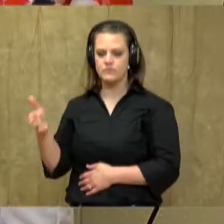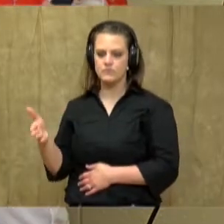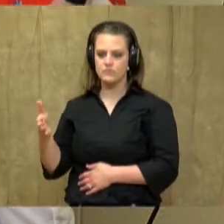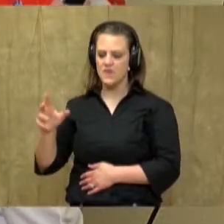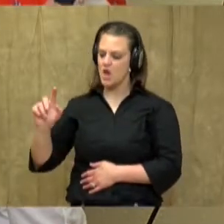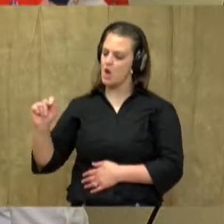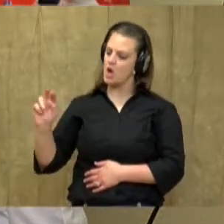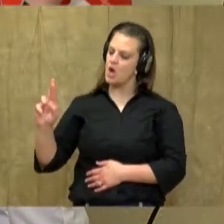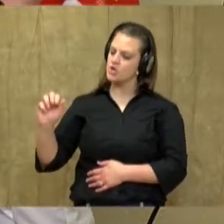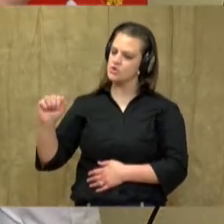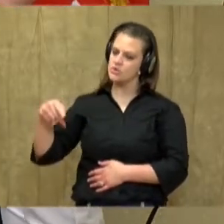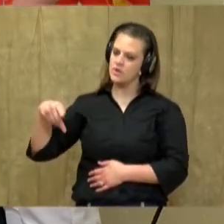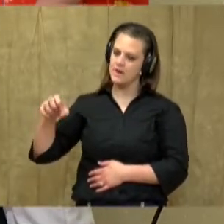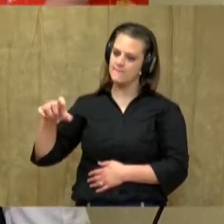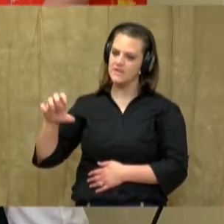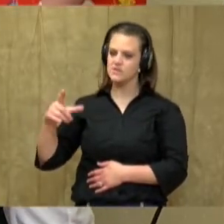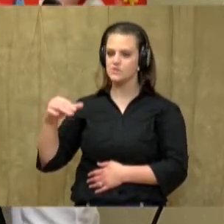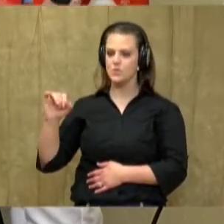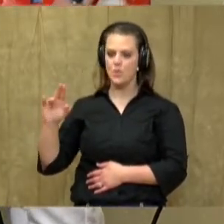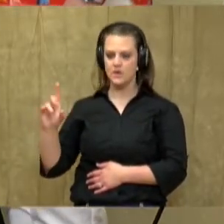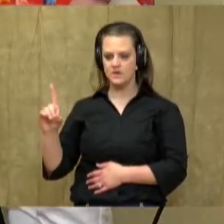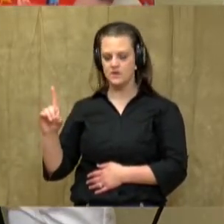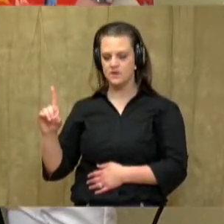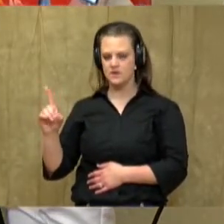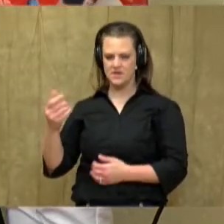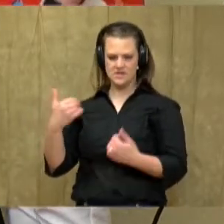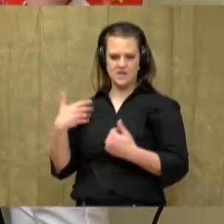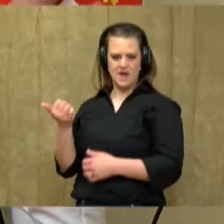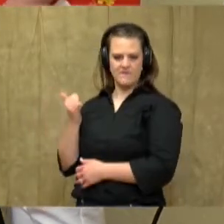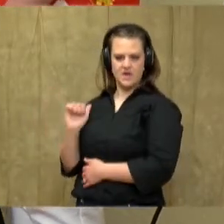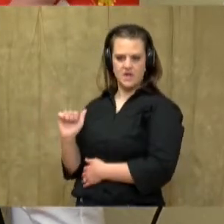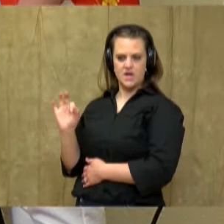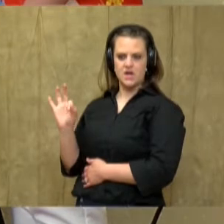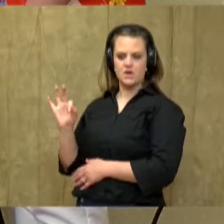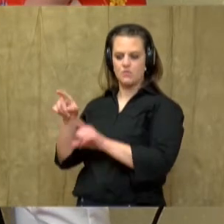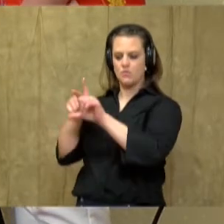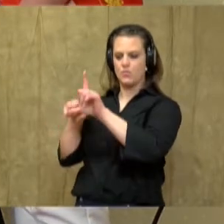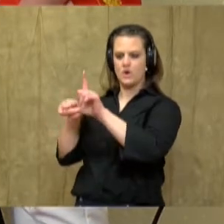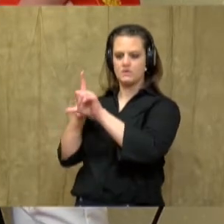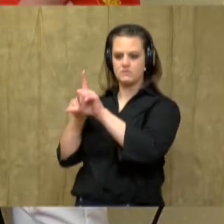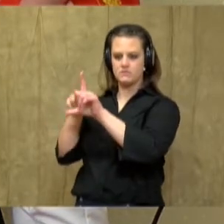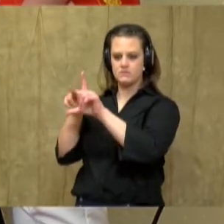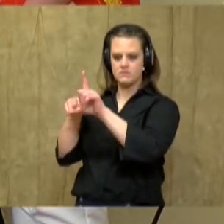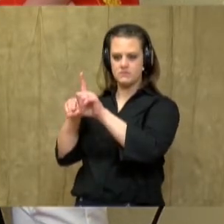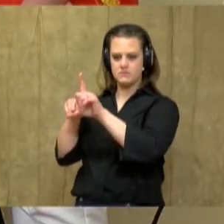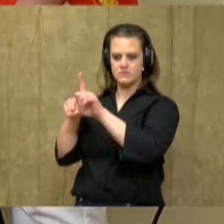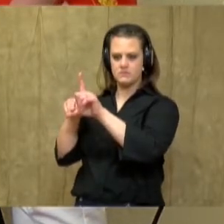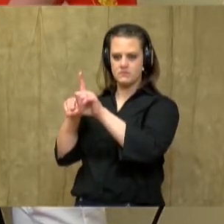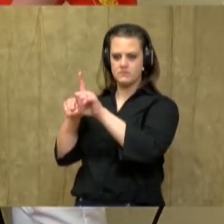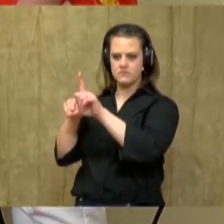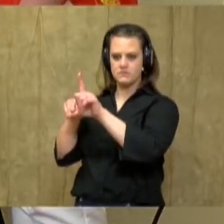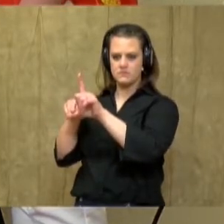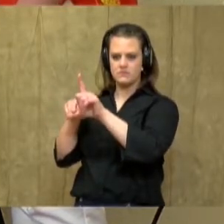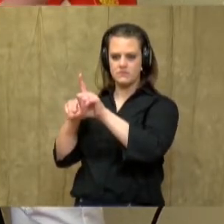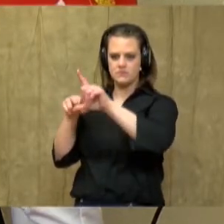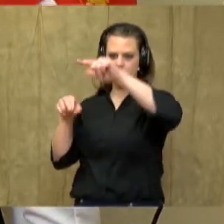this trapezoid. Does it have any right angles? Well, let's look at this angle.